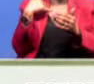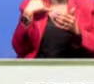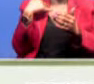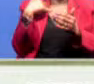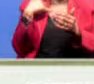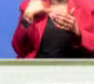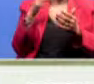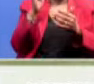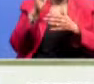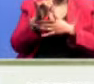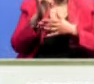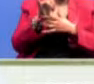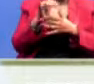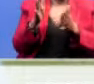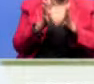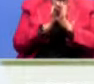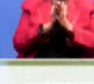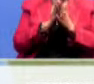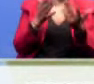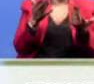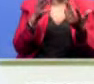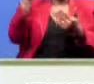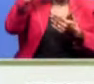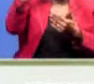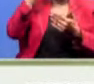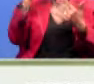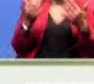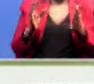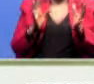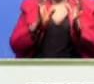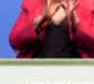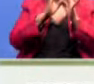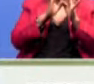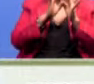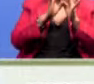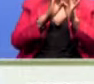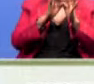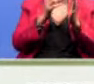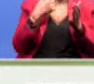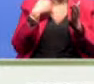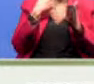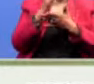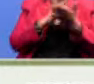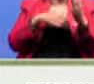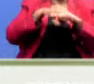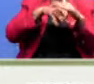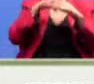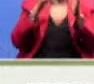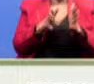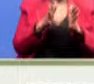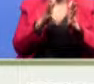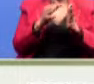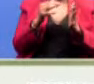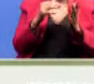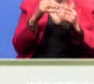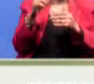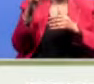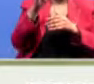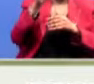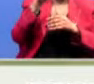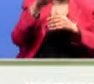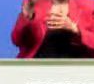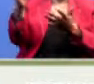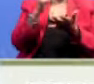askari imepondi mpaka unapata it is more than football. Hata kuna maplayers wengine unapata timu ya GSU ina recruit from other